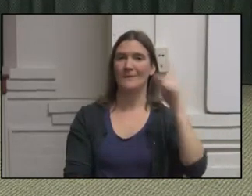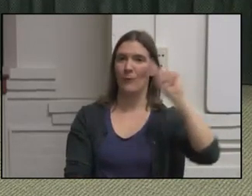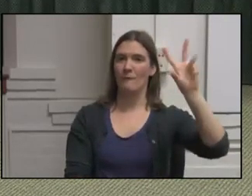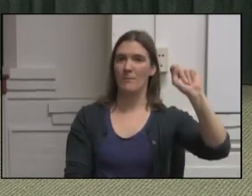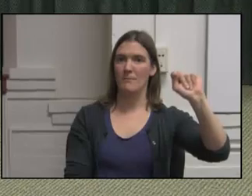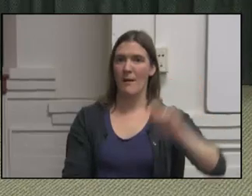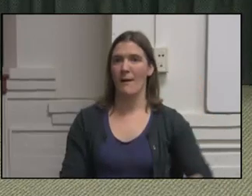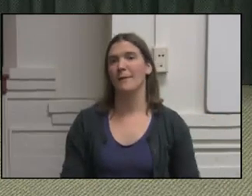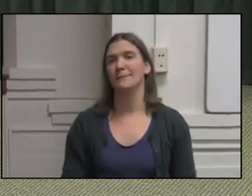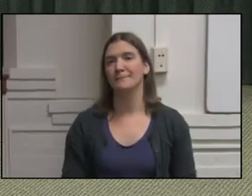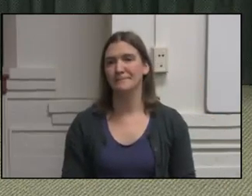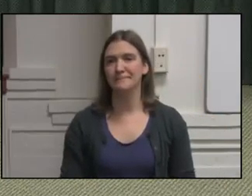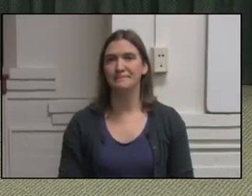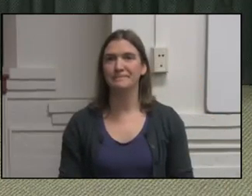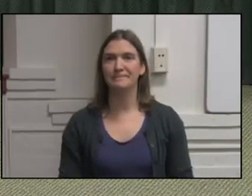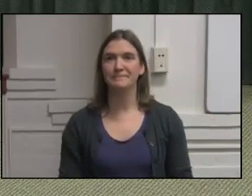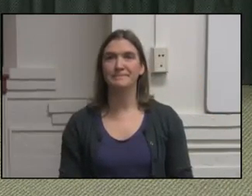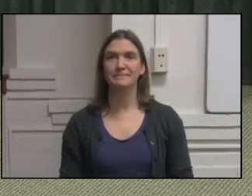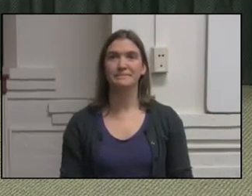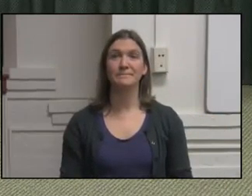Transportation.